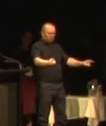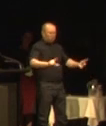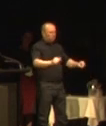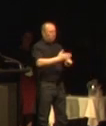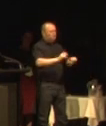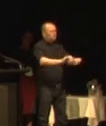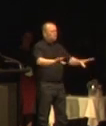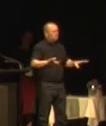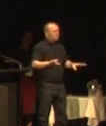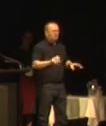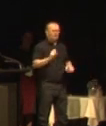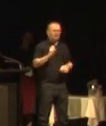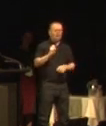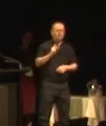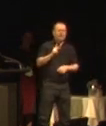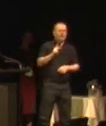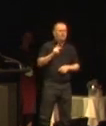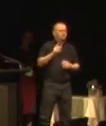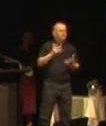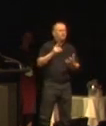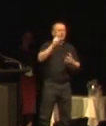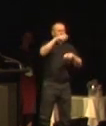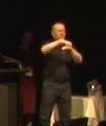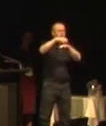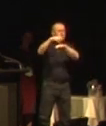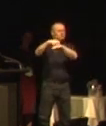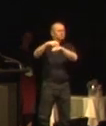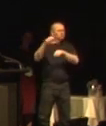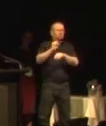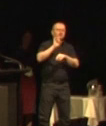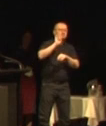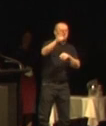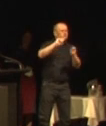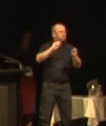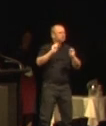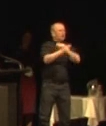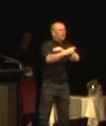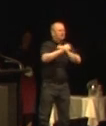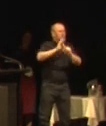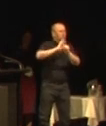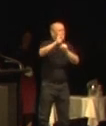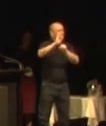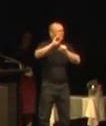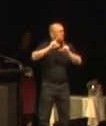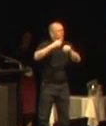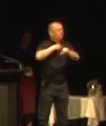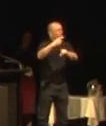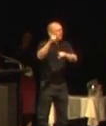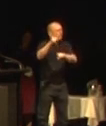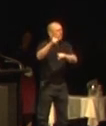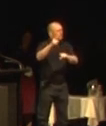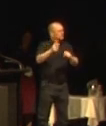of that energy to reforming the institutions? Yeah, that's such an interesting question and something we think a lot about in the architecture of